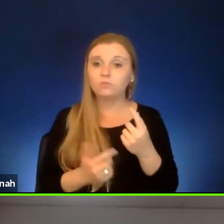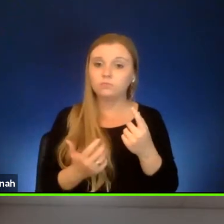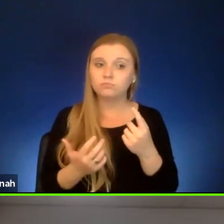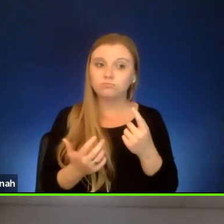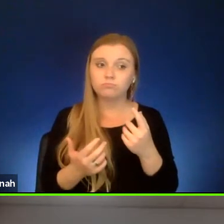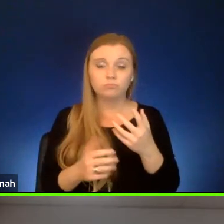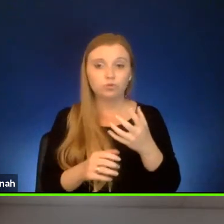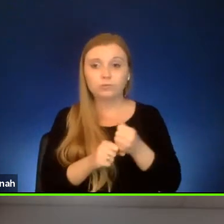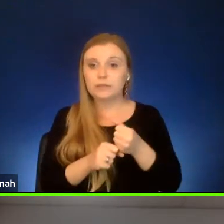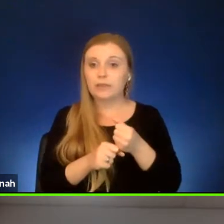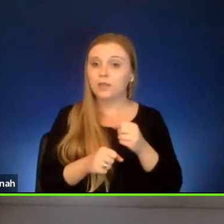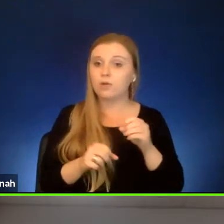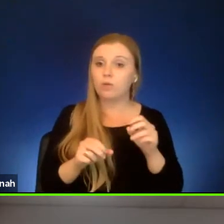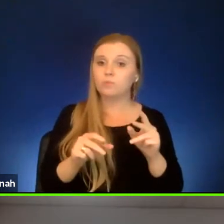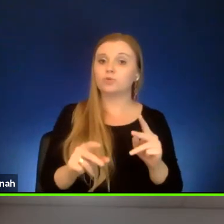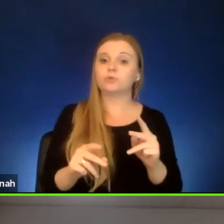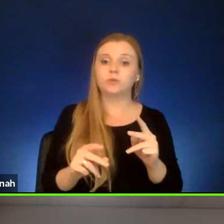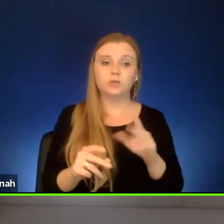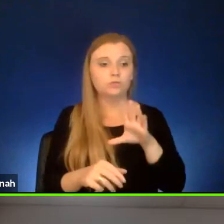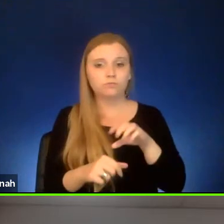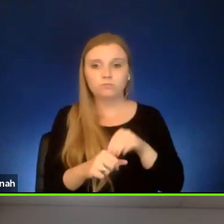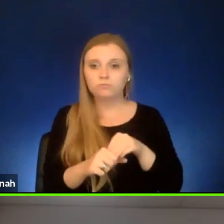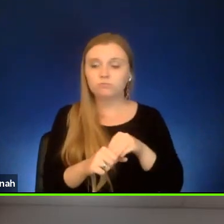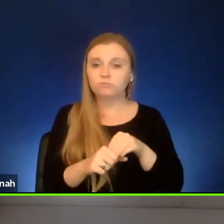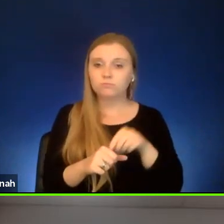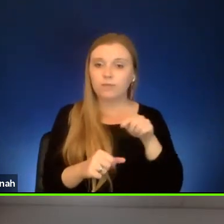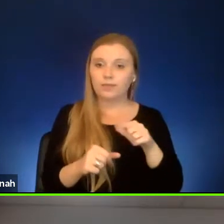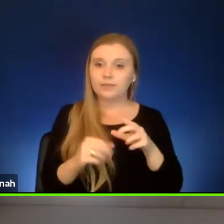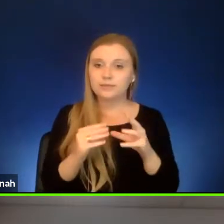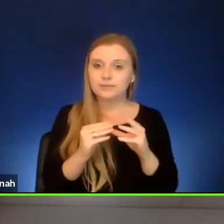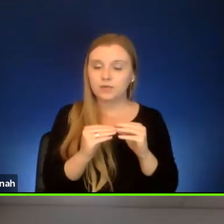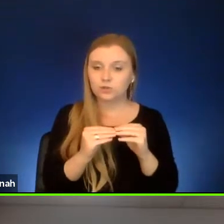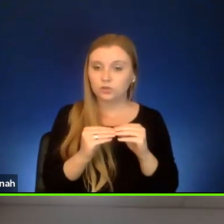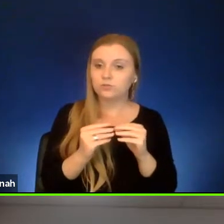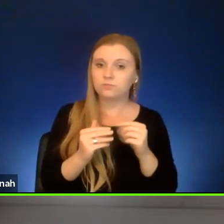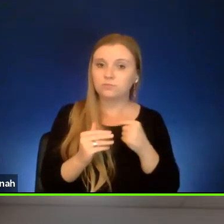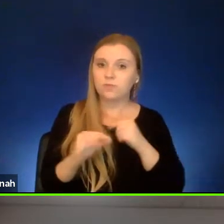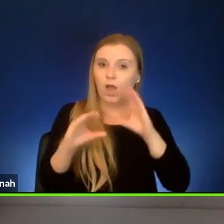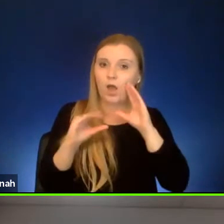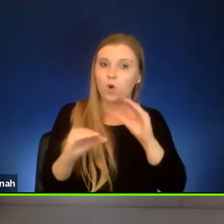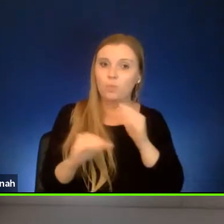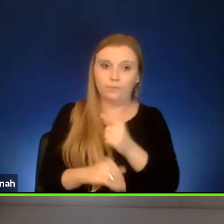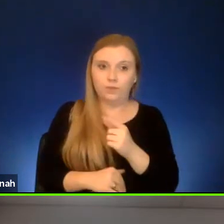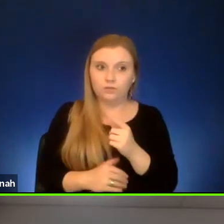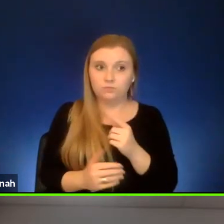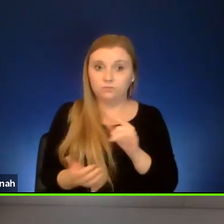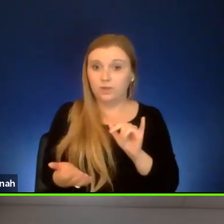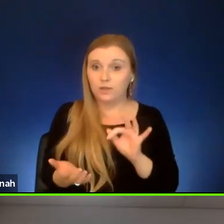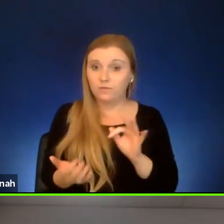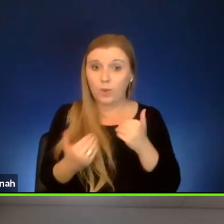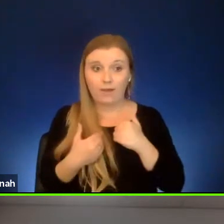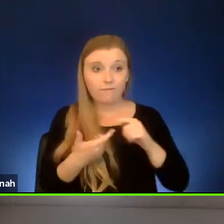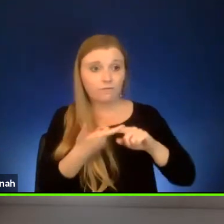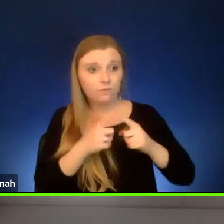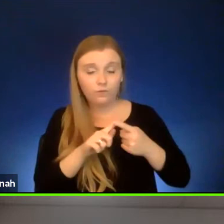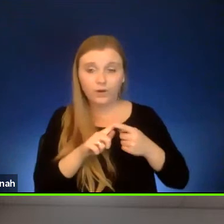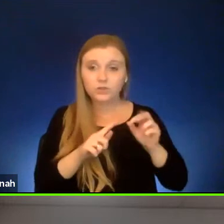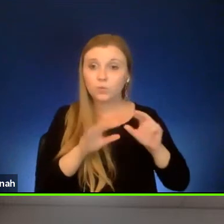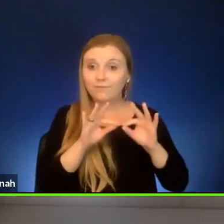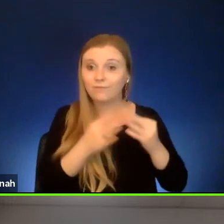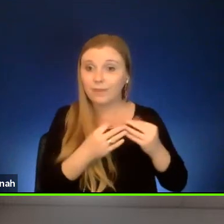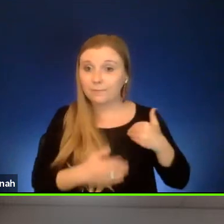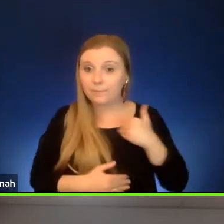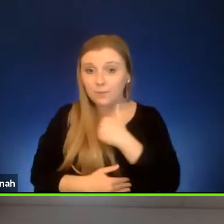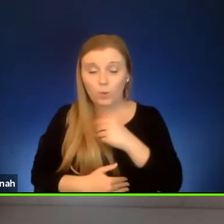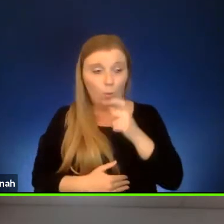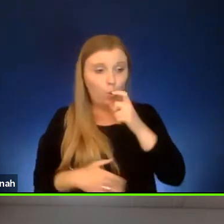opportunity to participate in this session. I hope that if you have friends or other family members who have not